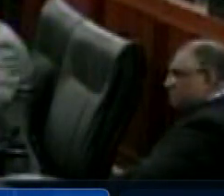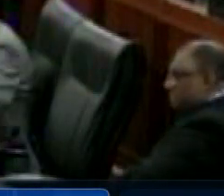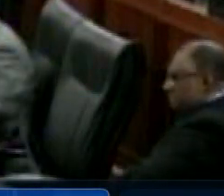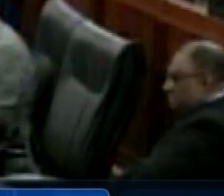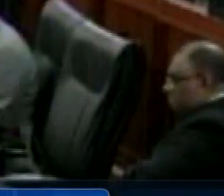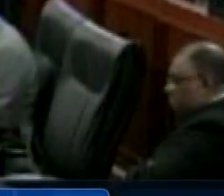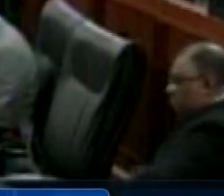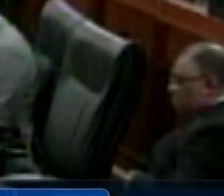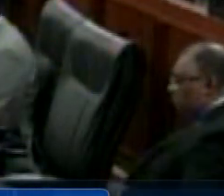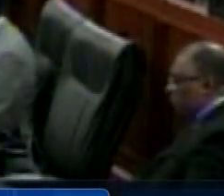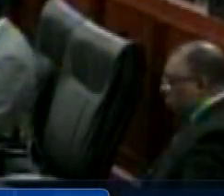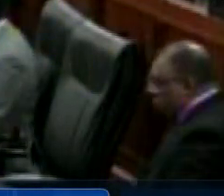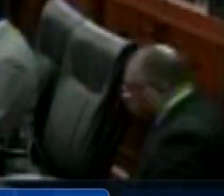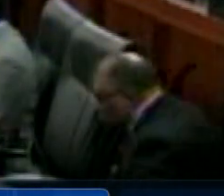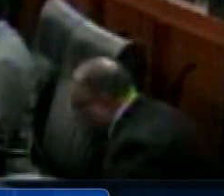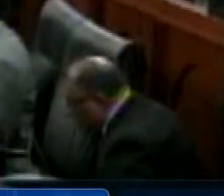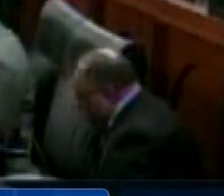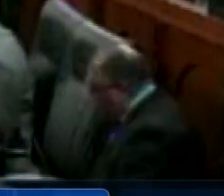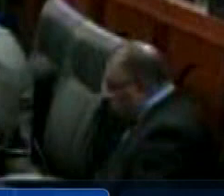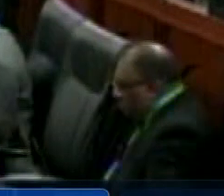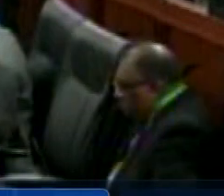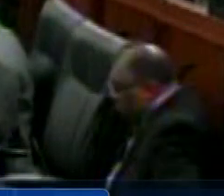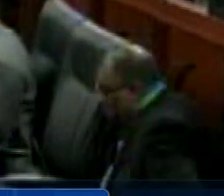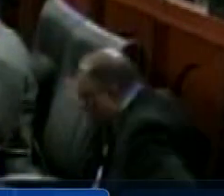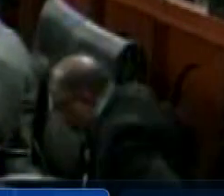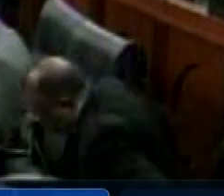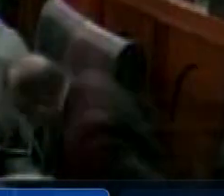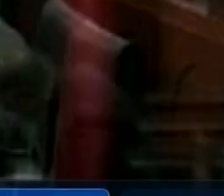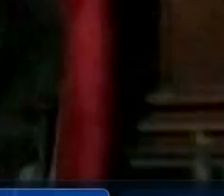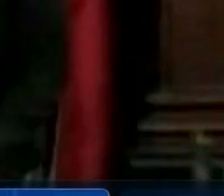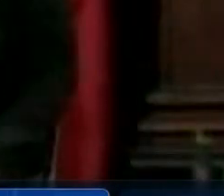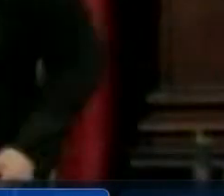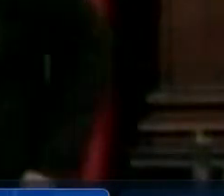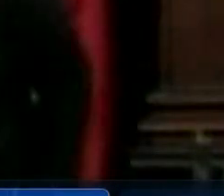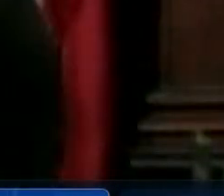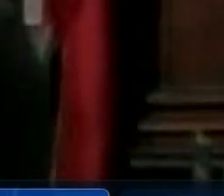continues in the lower house. Kimberly De Souza, TTD News.